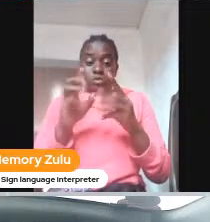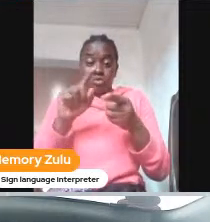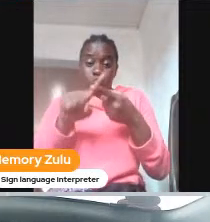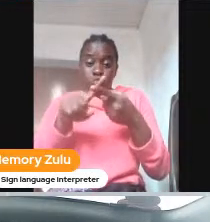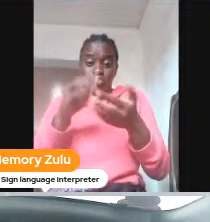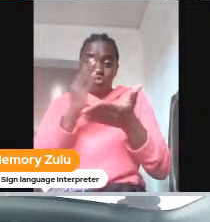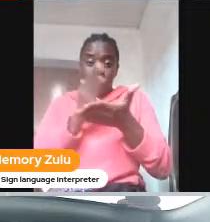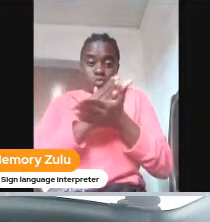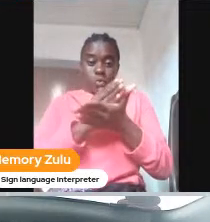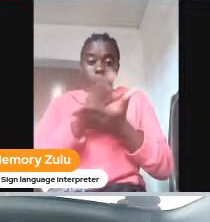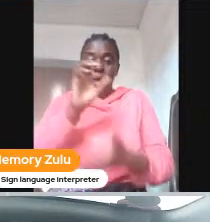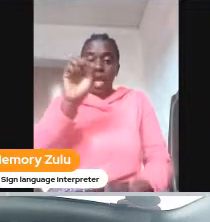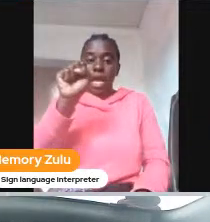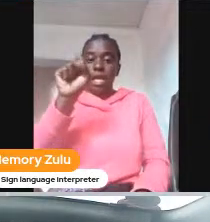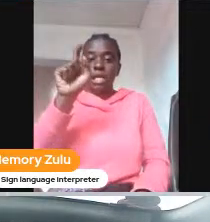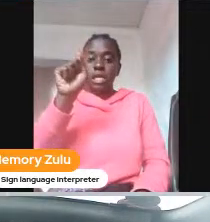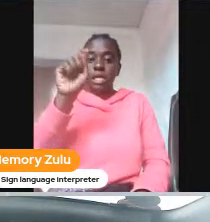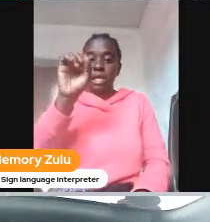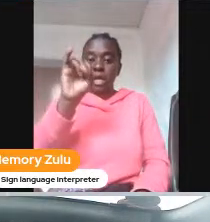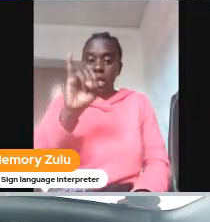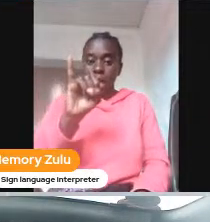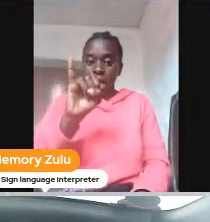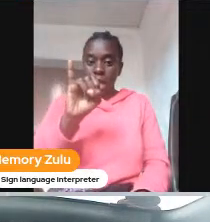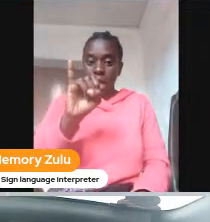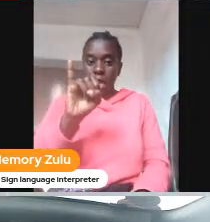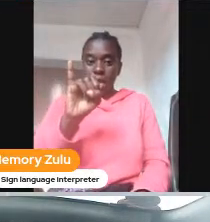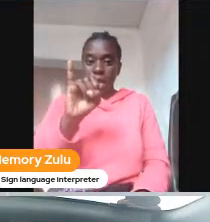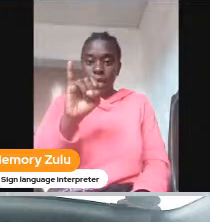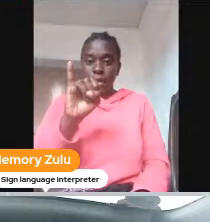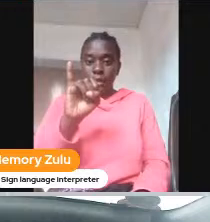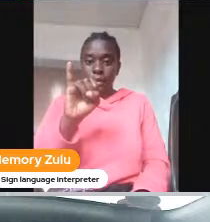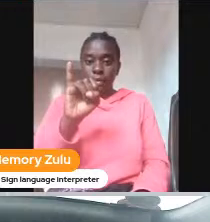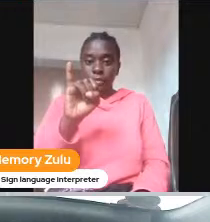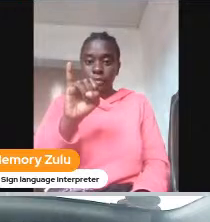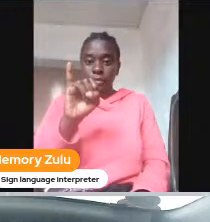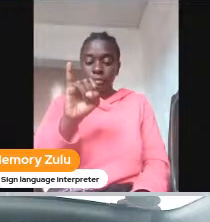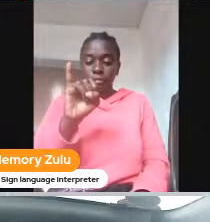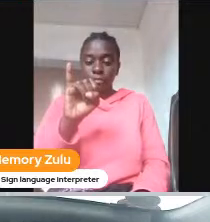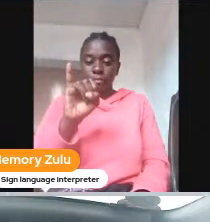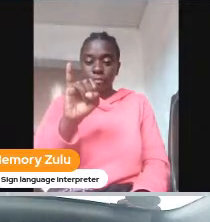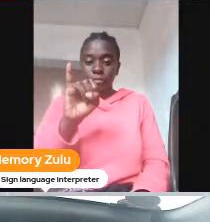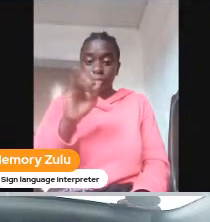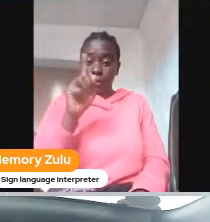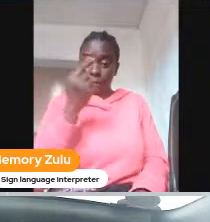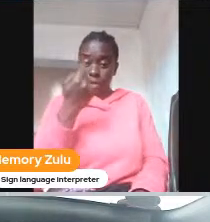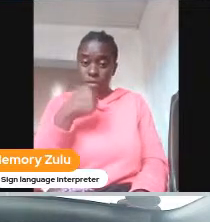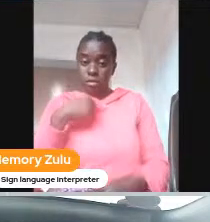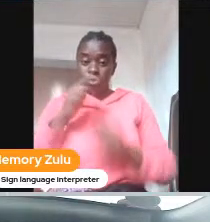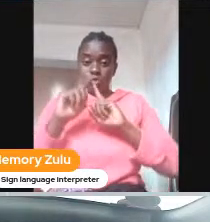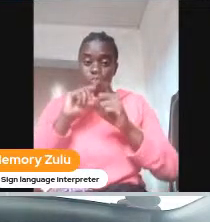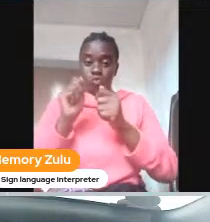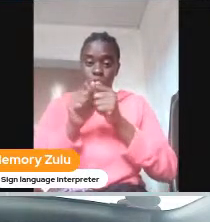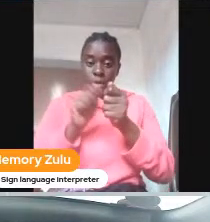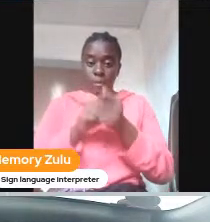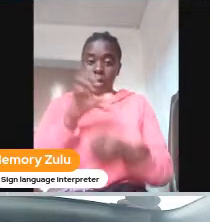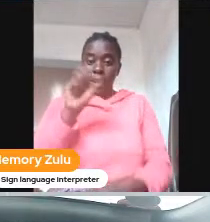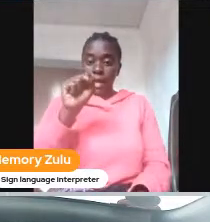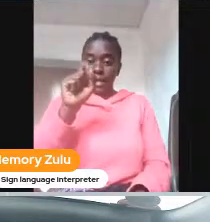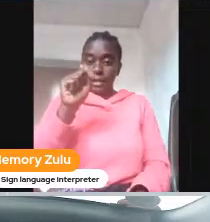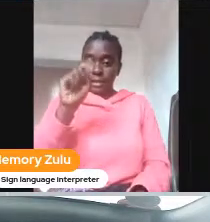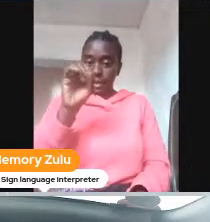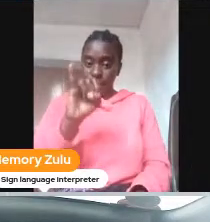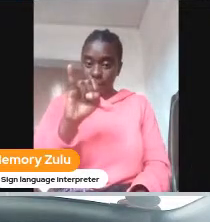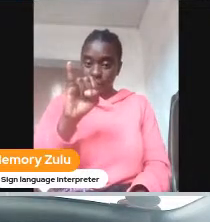I'll talk about STIs first, then we'll talk about the UTI later. So for STIs, the